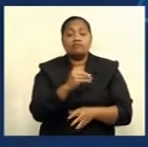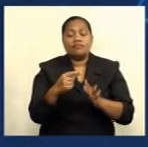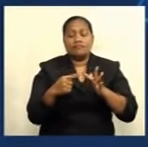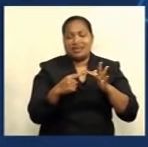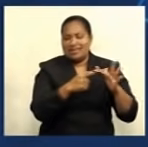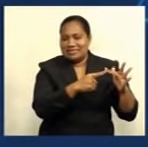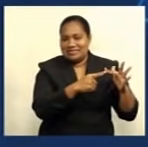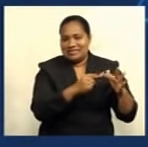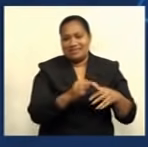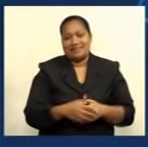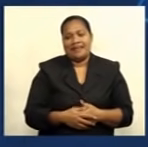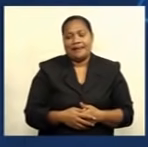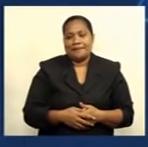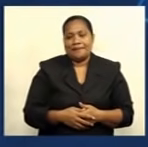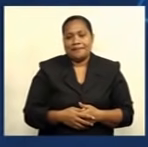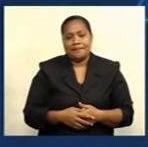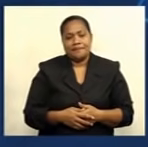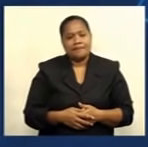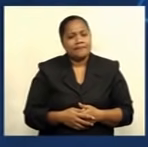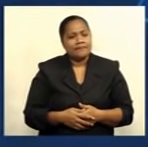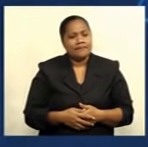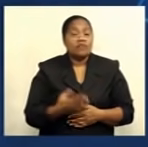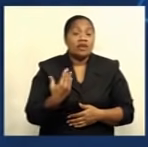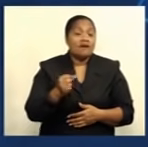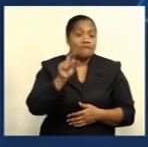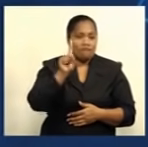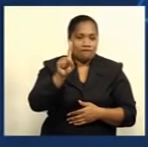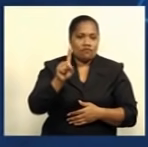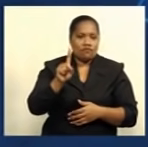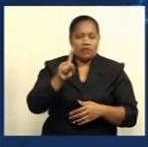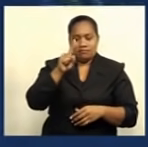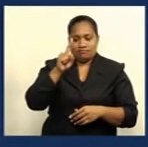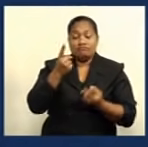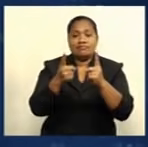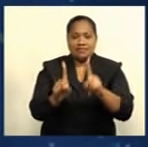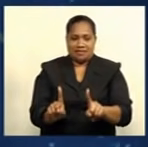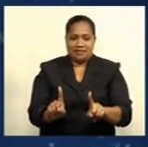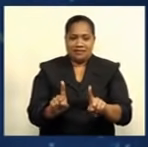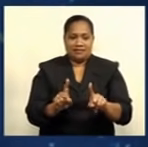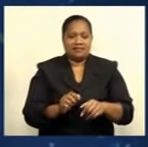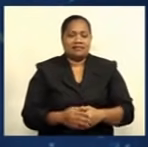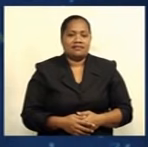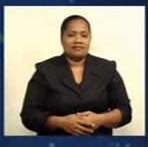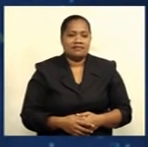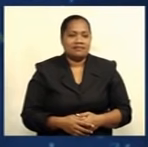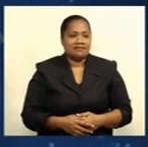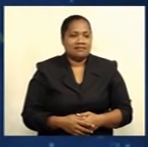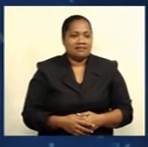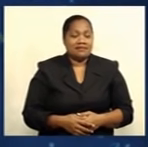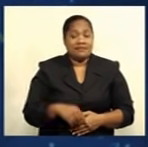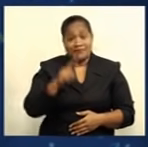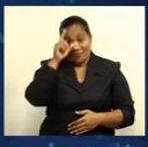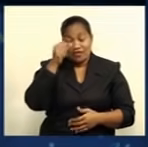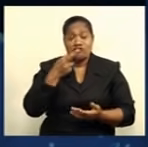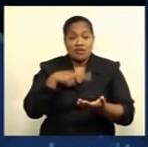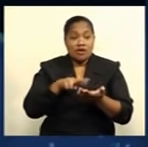Eastern Division. There has been 1 new COVID-19 death. Fiji has recorded